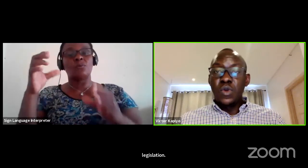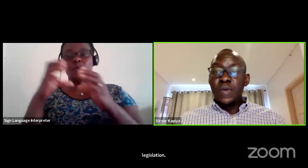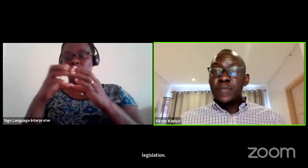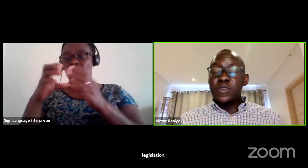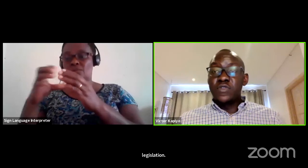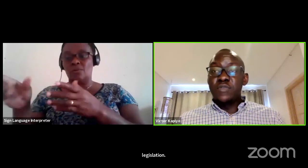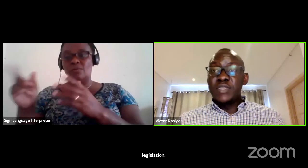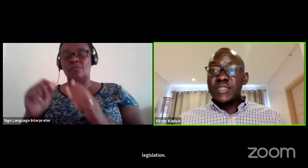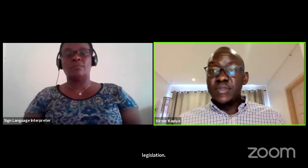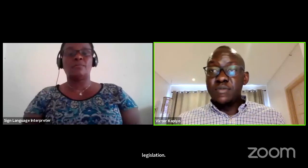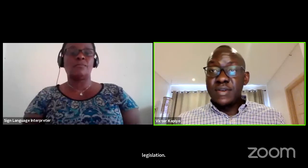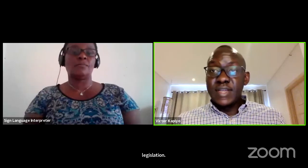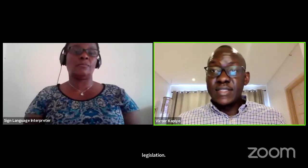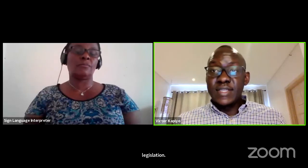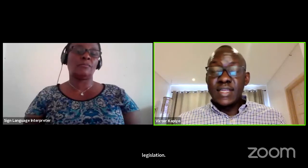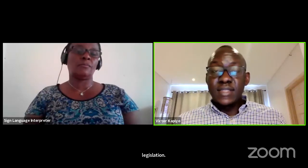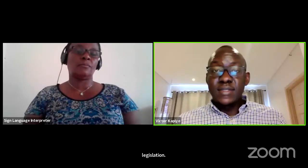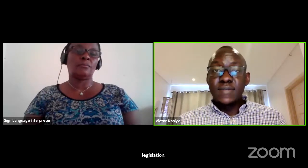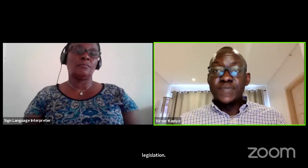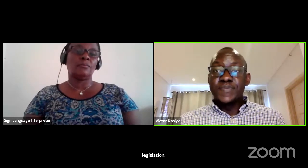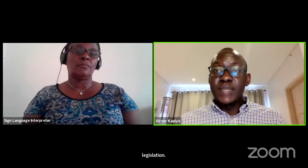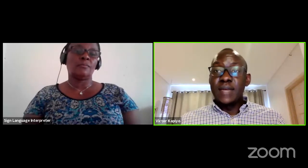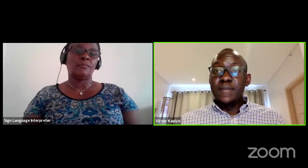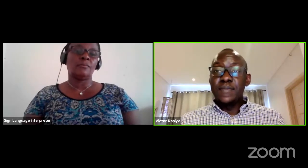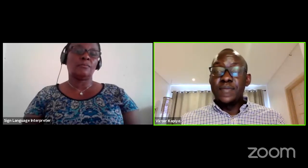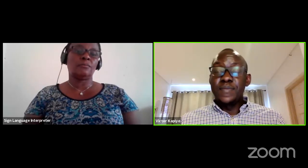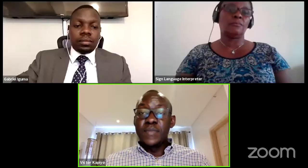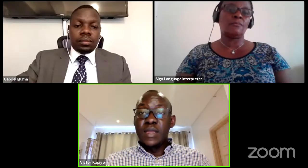into conformity with human rights standards.